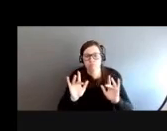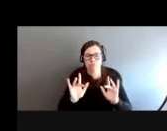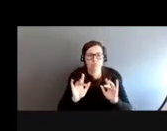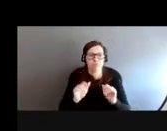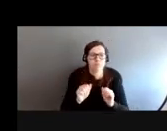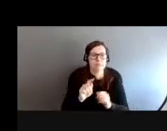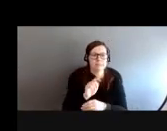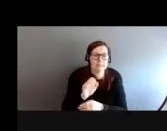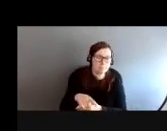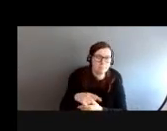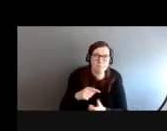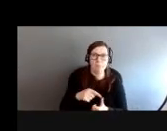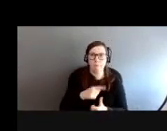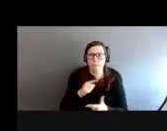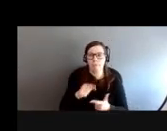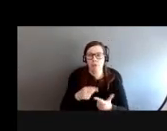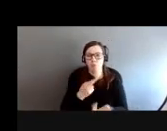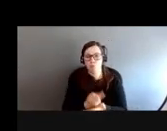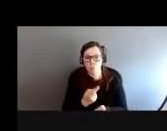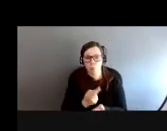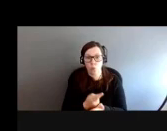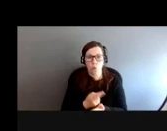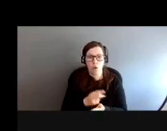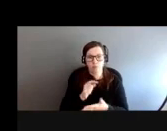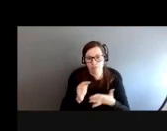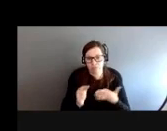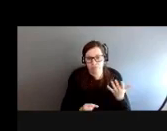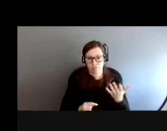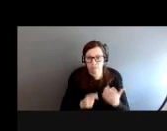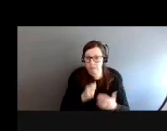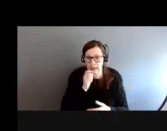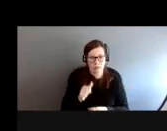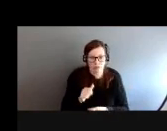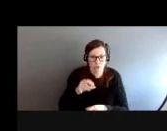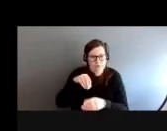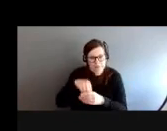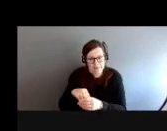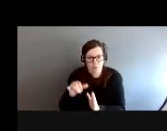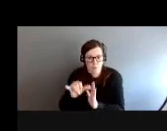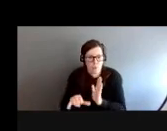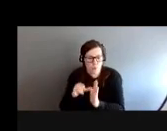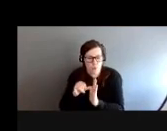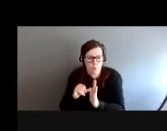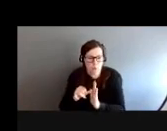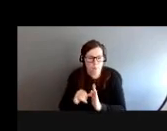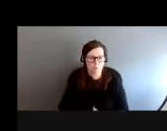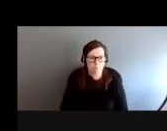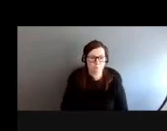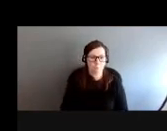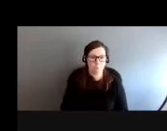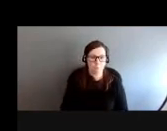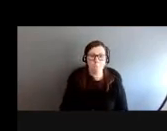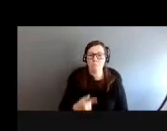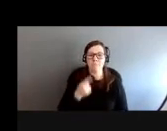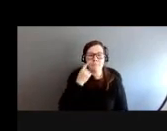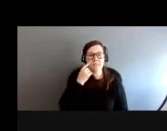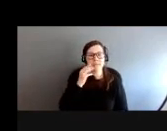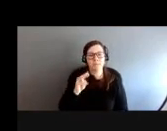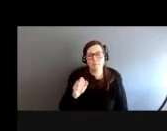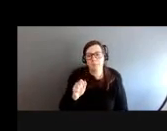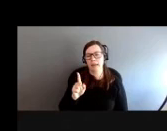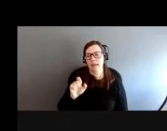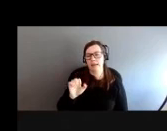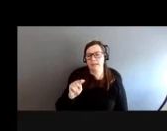really working with YouTube yet. You can try it and see if that works for you. And I think Maxine mentioned in her presentation